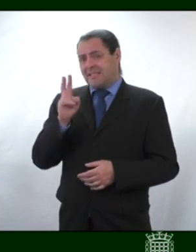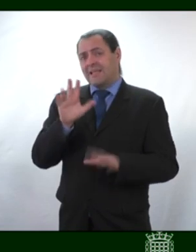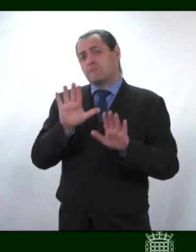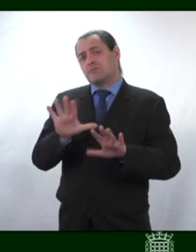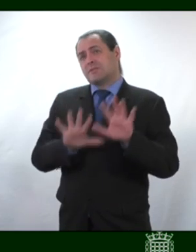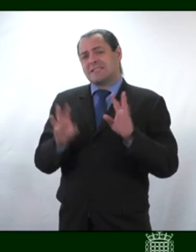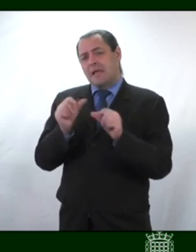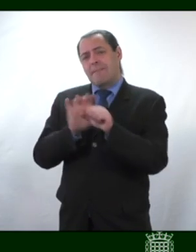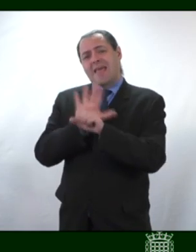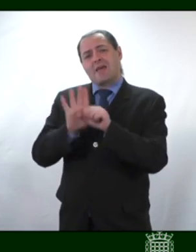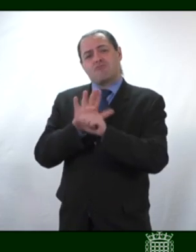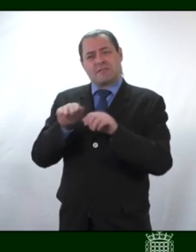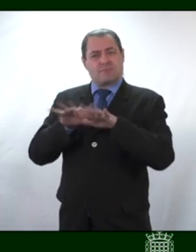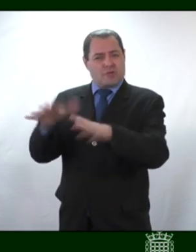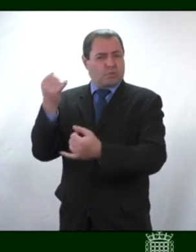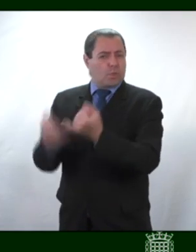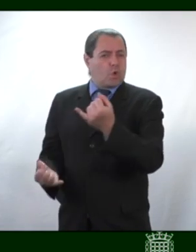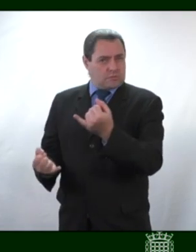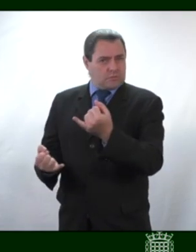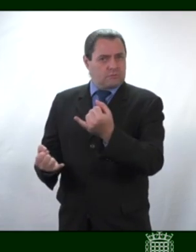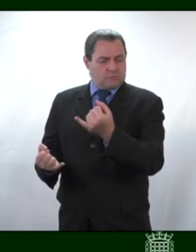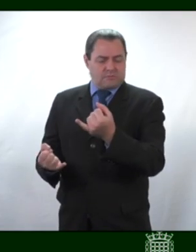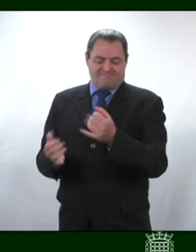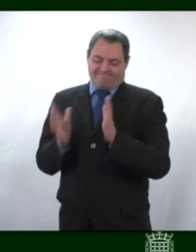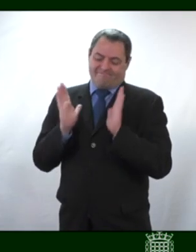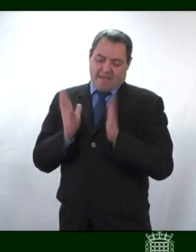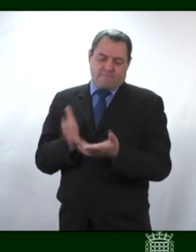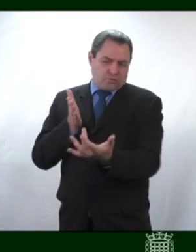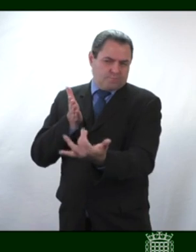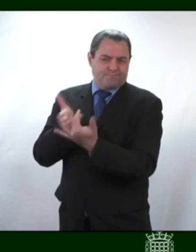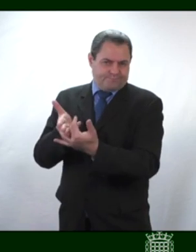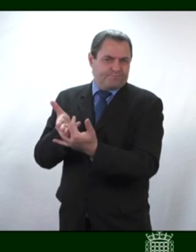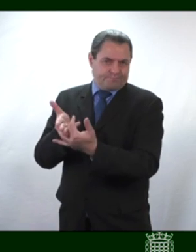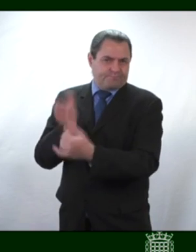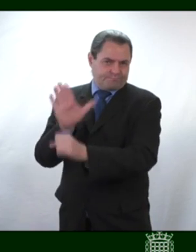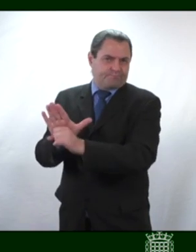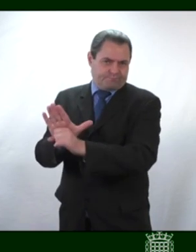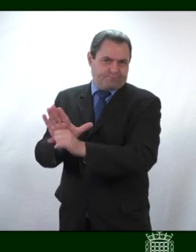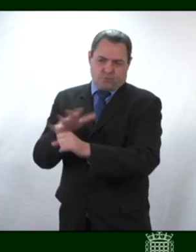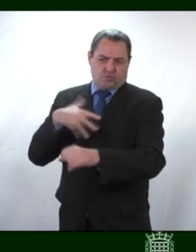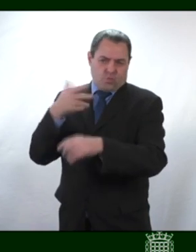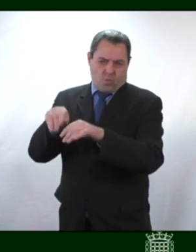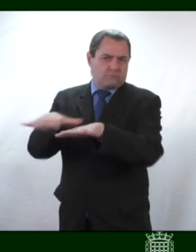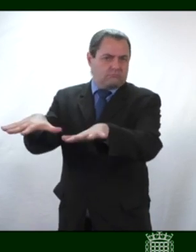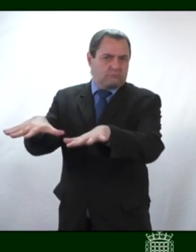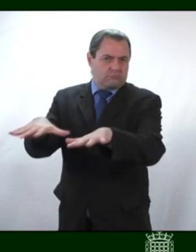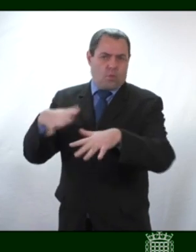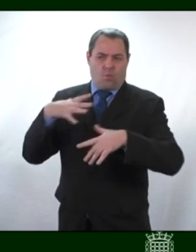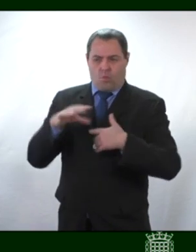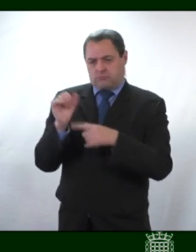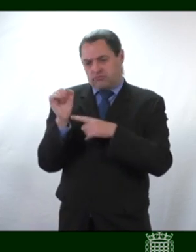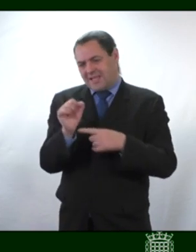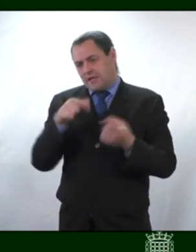fastest, it is our sombre duty to take action necessary to protect people's lives and protect